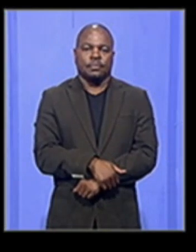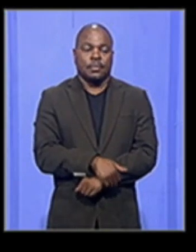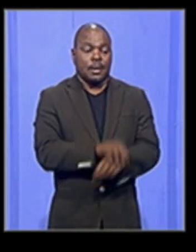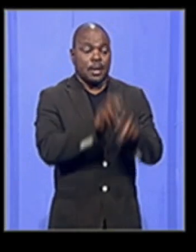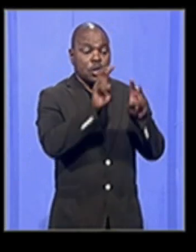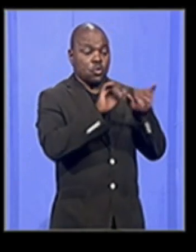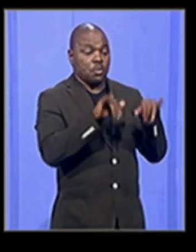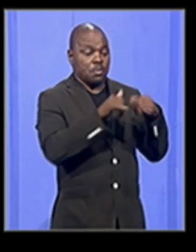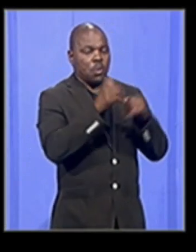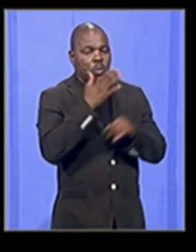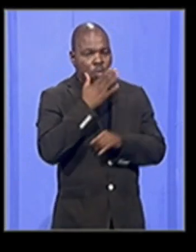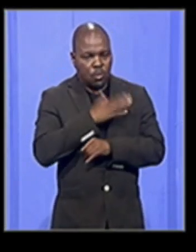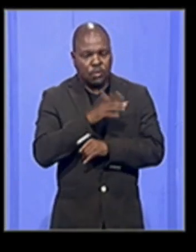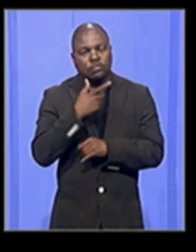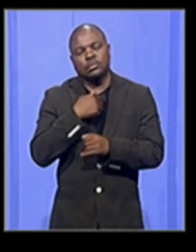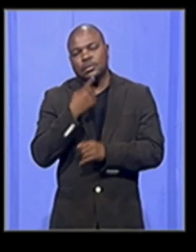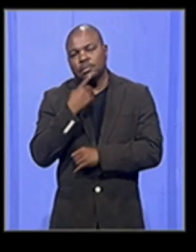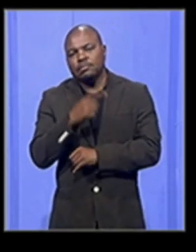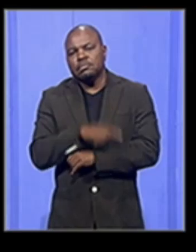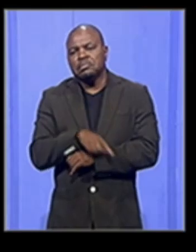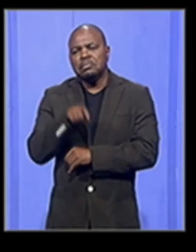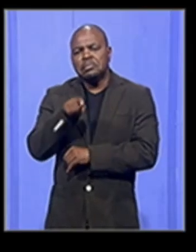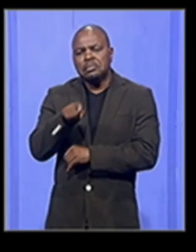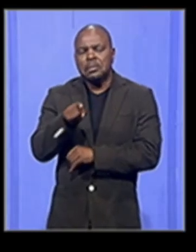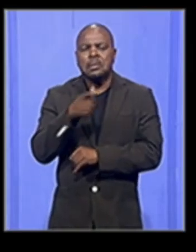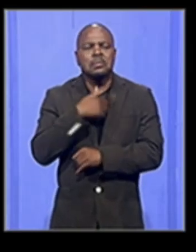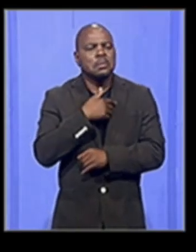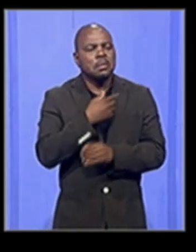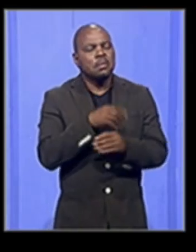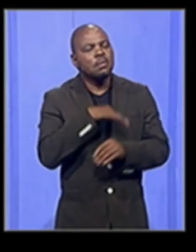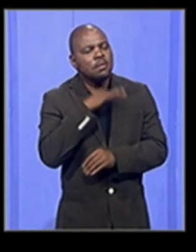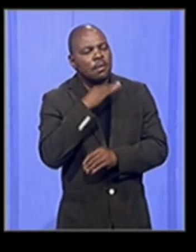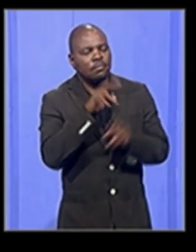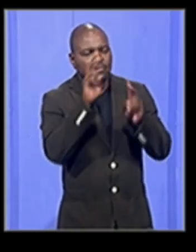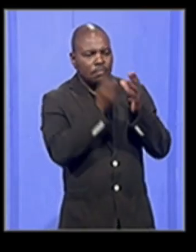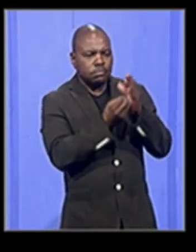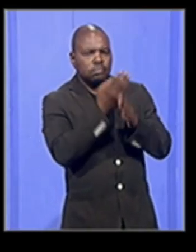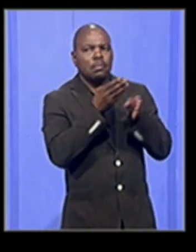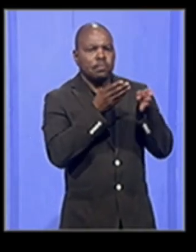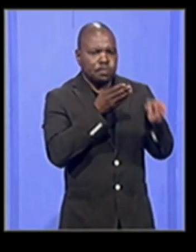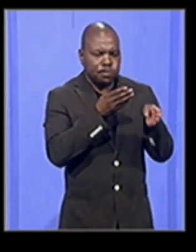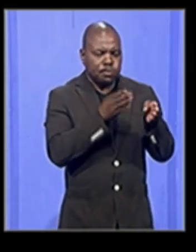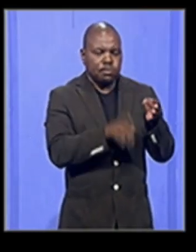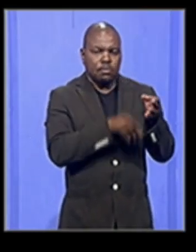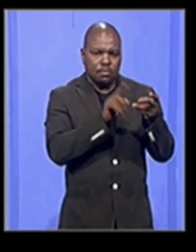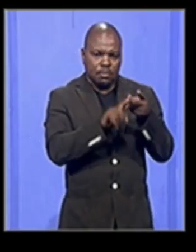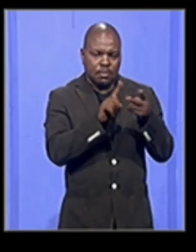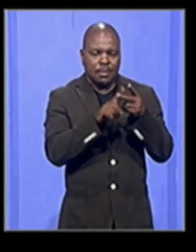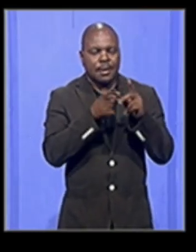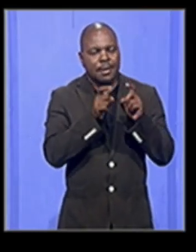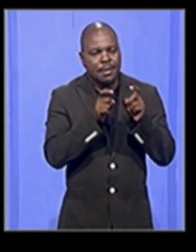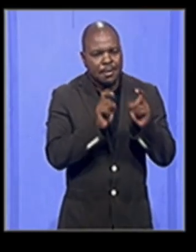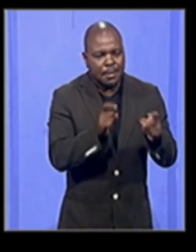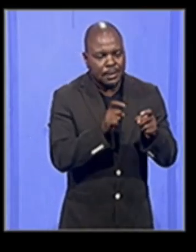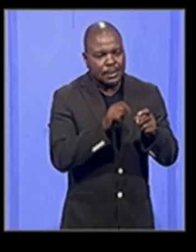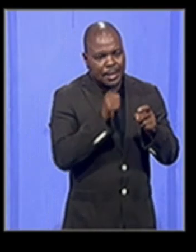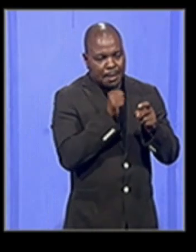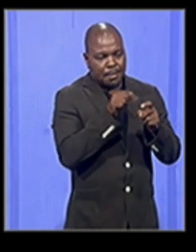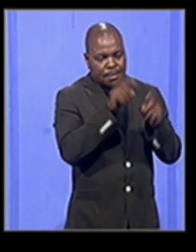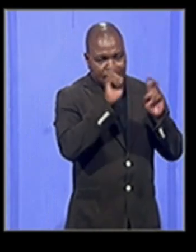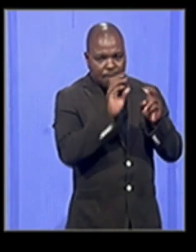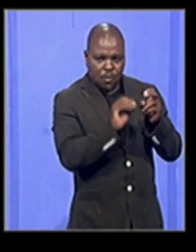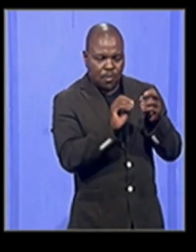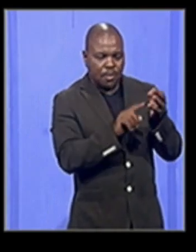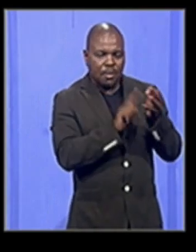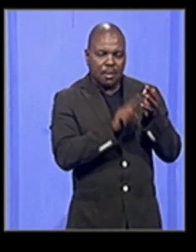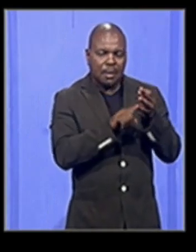Eskom would like to announce that due to the sustained available generation capacity, adequate emergency reserves, and